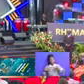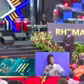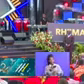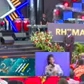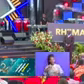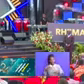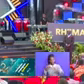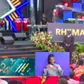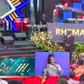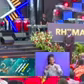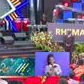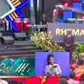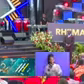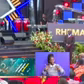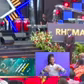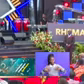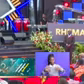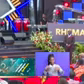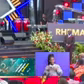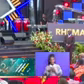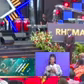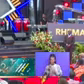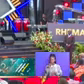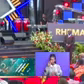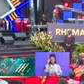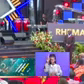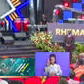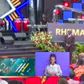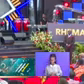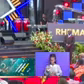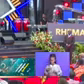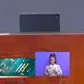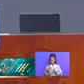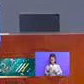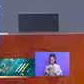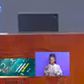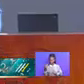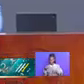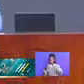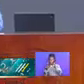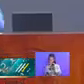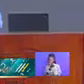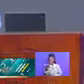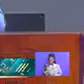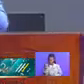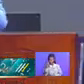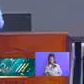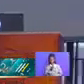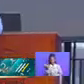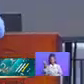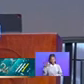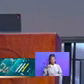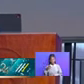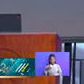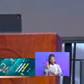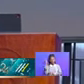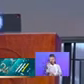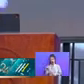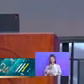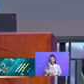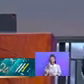winning these are people that nobody was able to go and win them you and and for you to come from